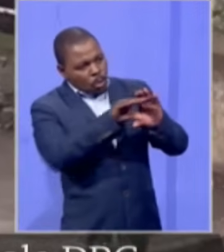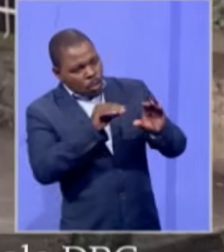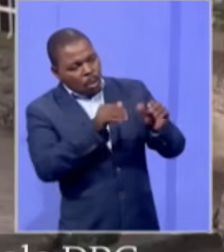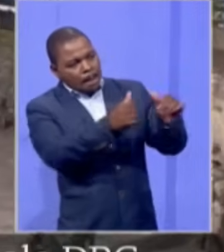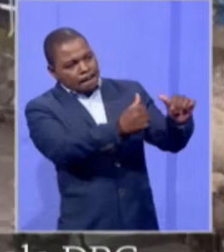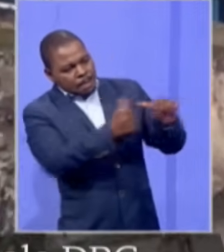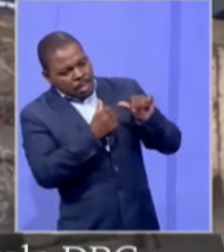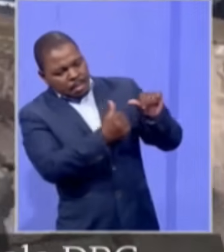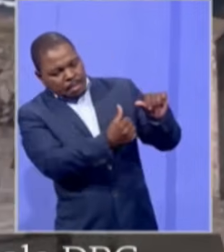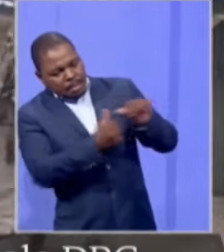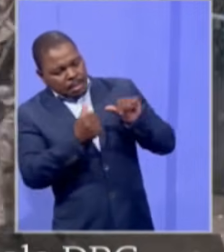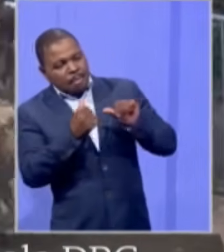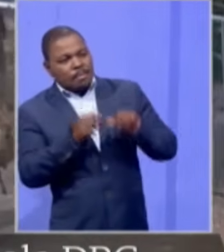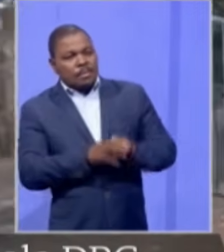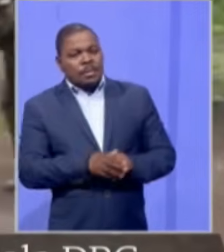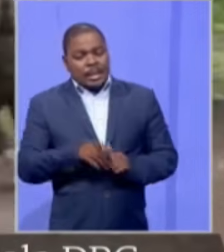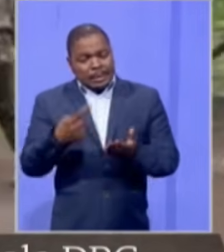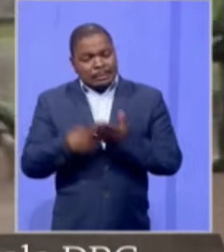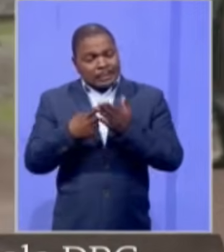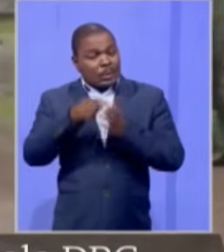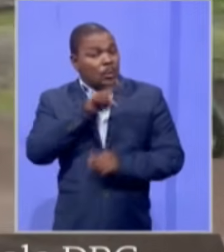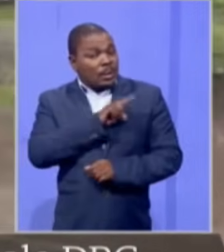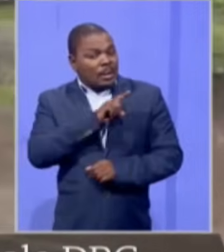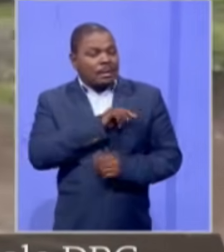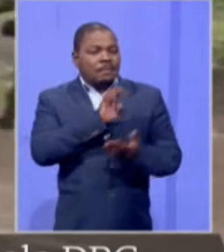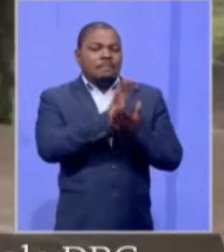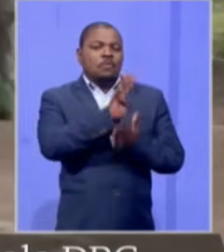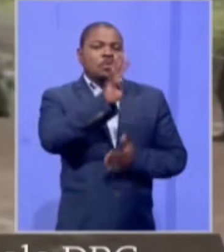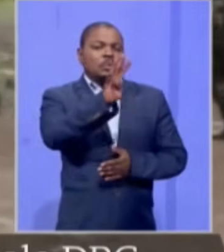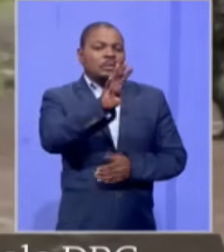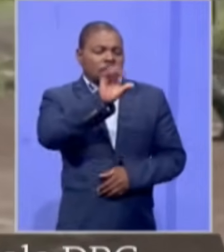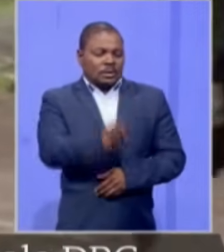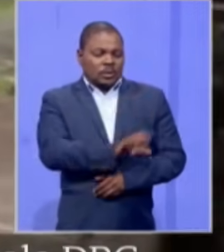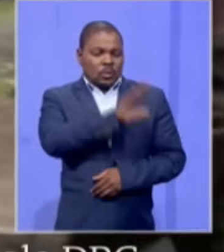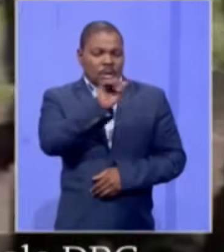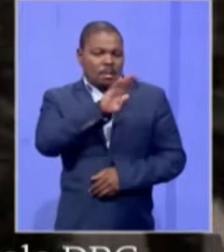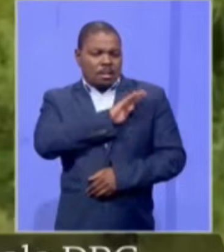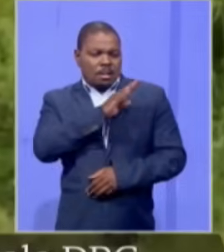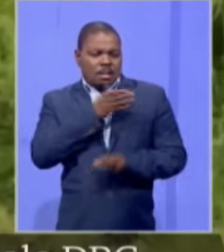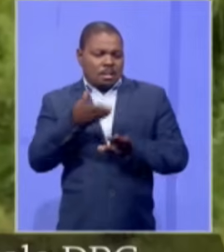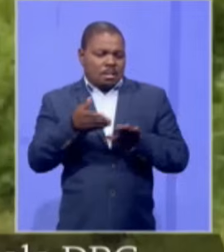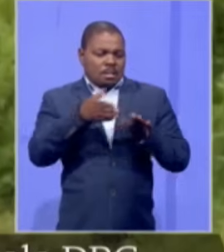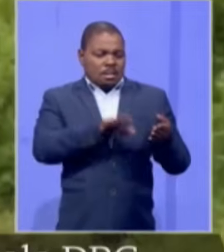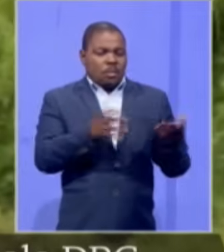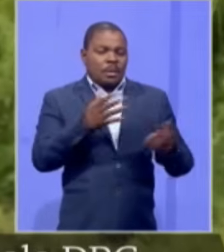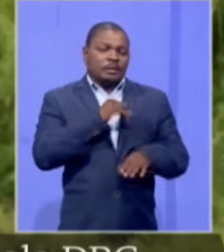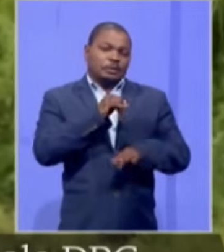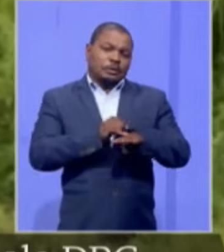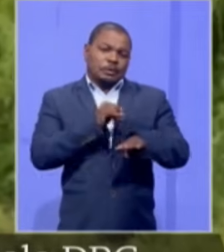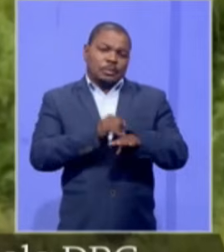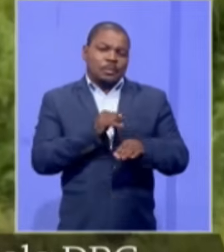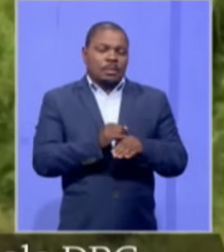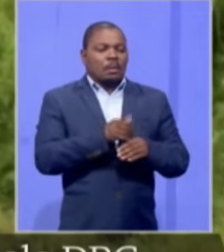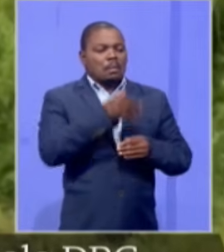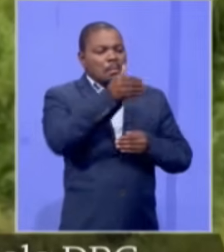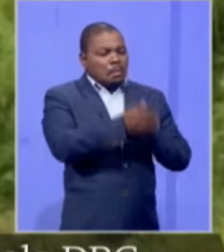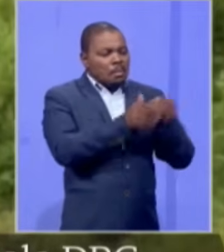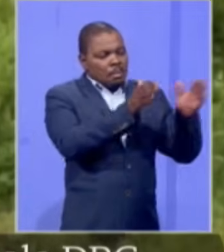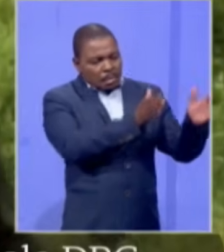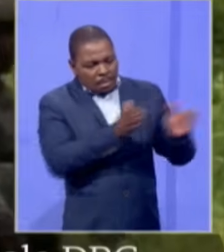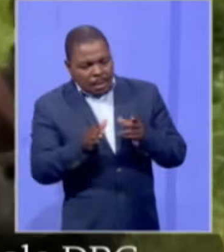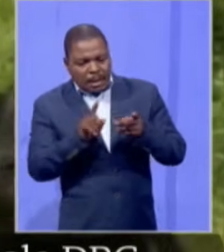a kgutlisetswe hae ka mora ho hlokahala ha masole a 14 a Afrika Borwa ka kgwedi ya Pherekgong. Mekgahlelo eo e kenyeletsa masole